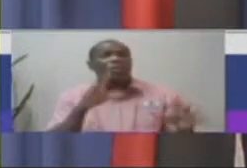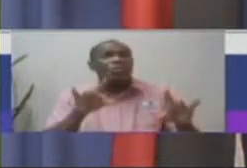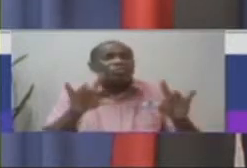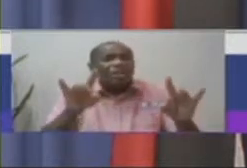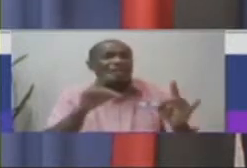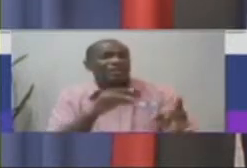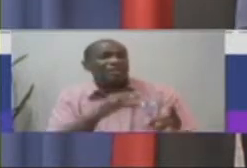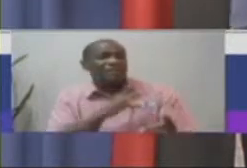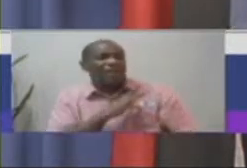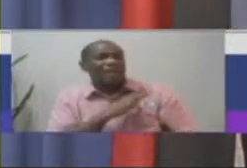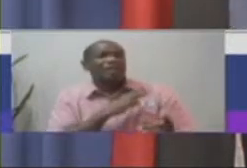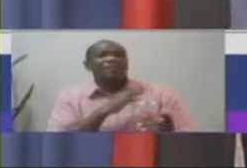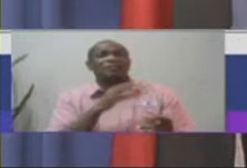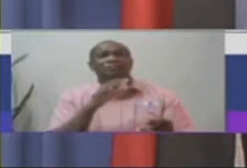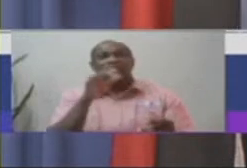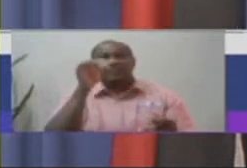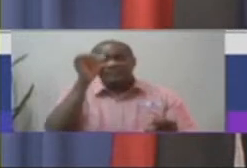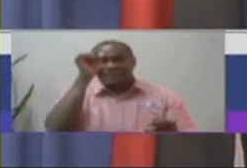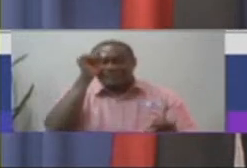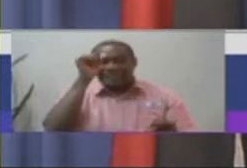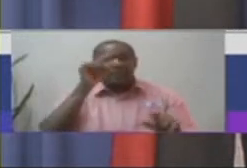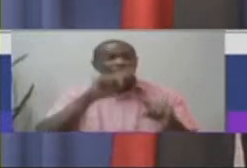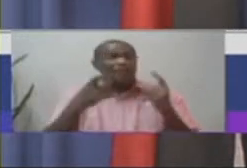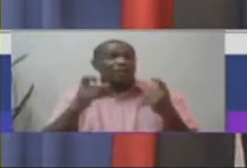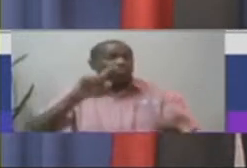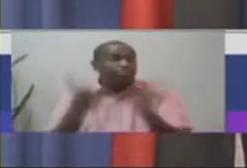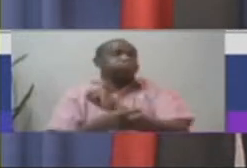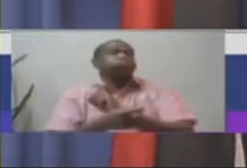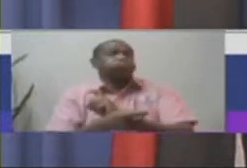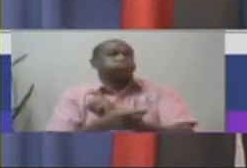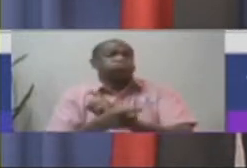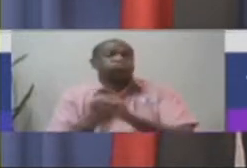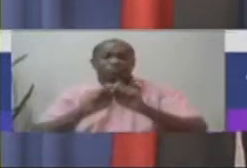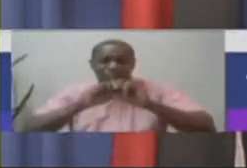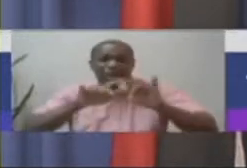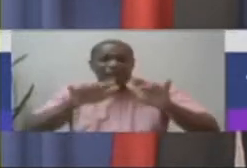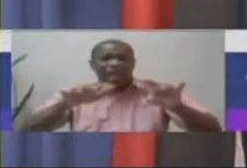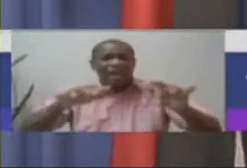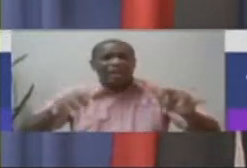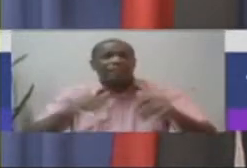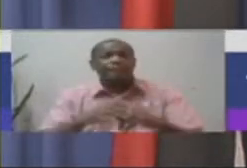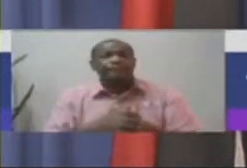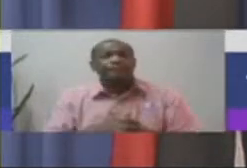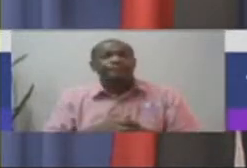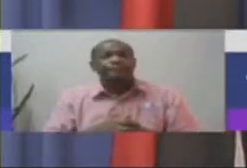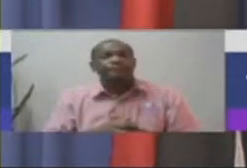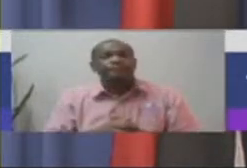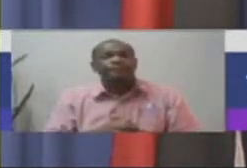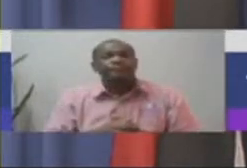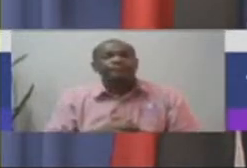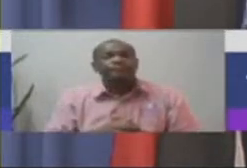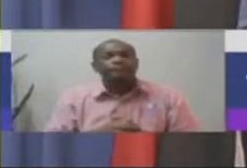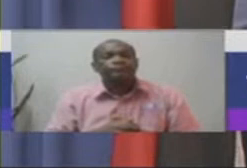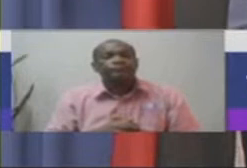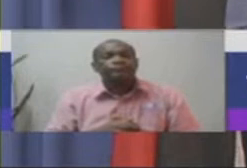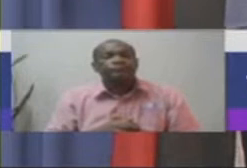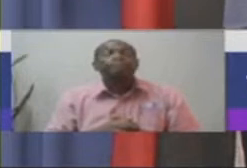things. Today is when I had promised to tell you about